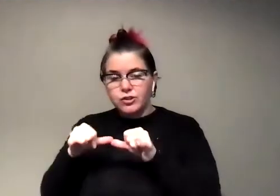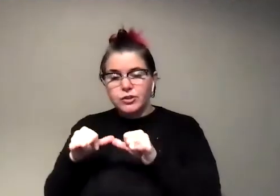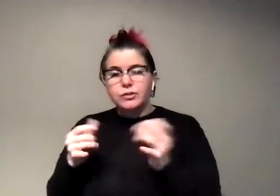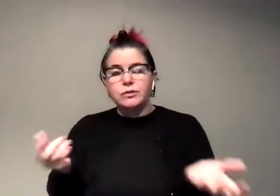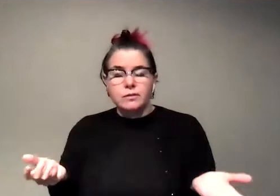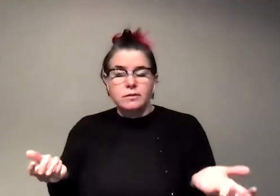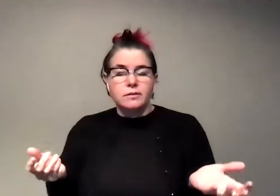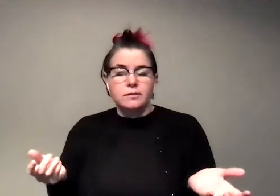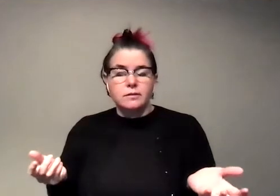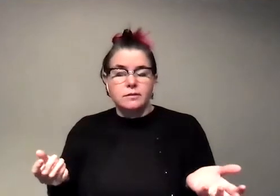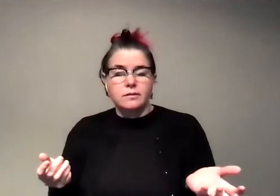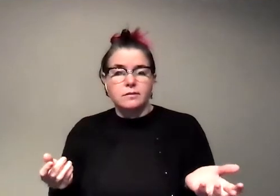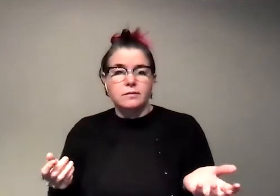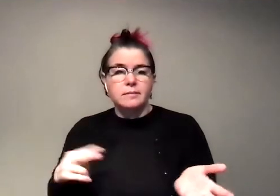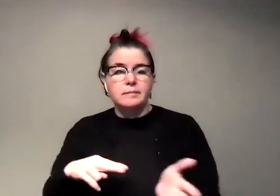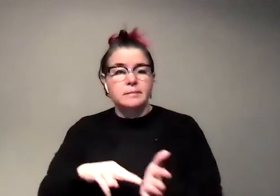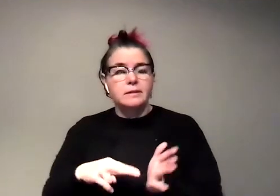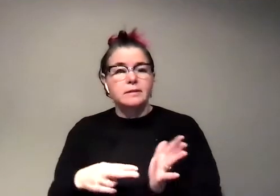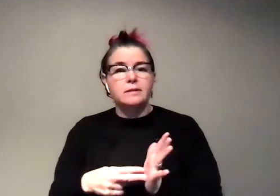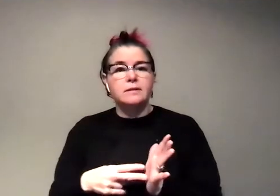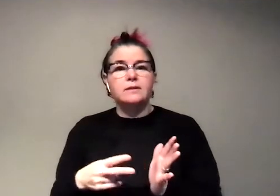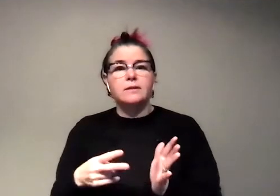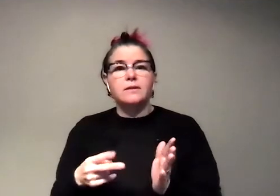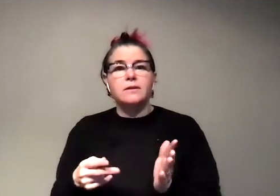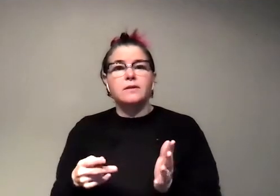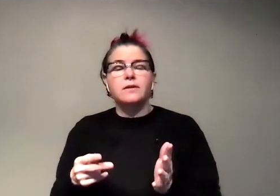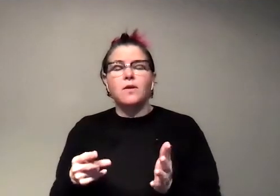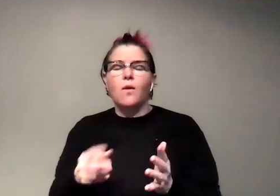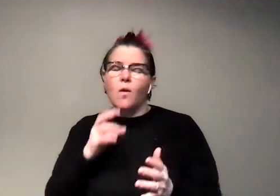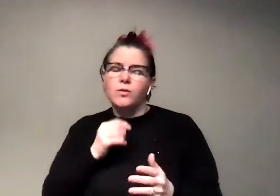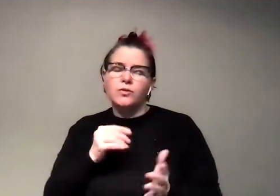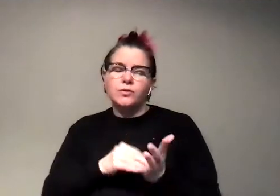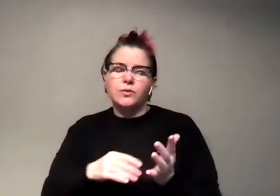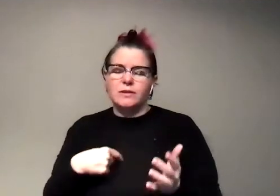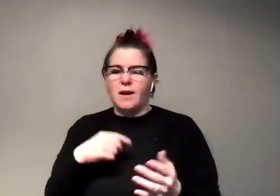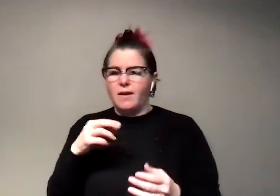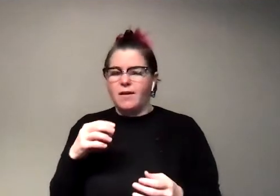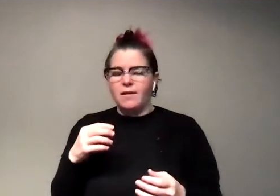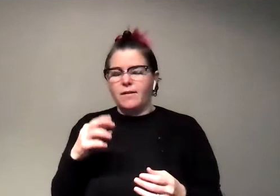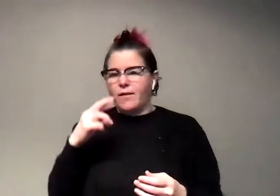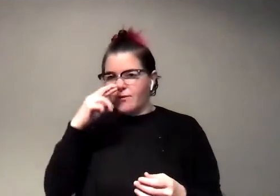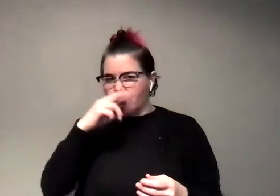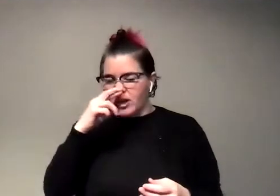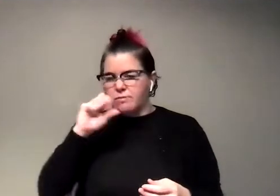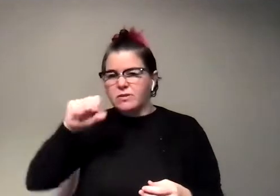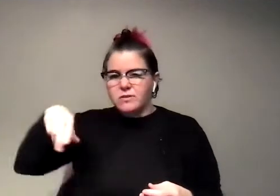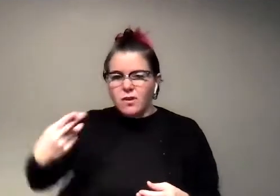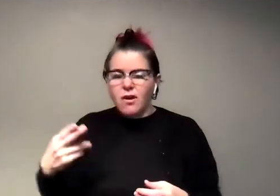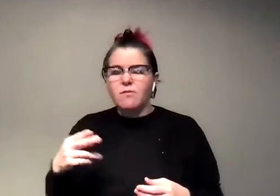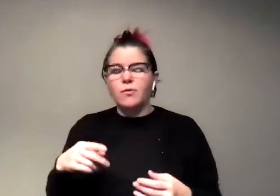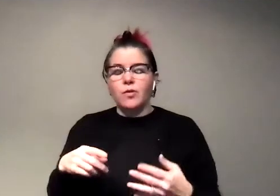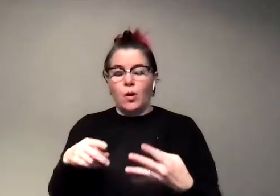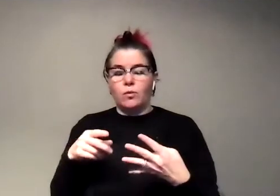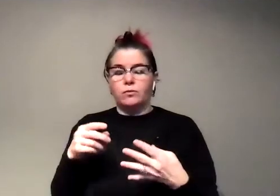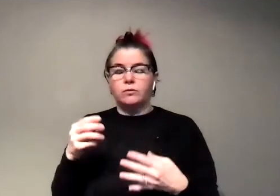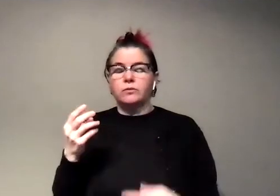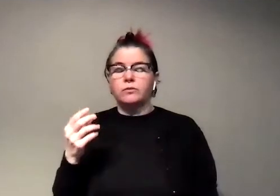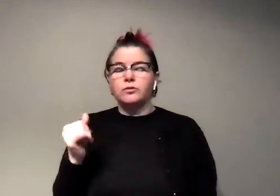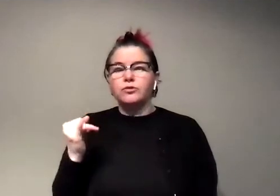so a lot of the upperclassmen, right? So like when I was a freshman and a sophomore, like the juniors and the